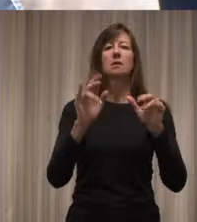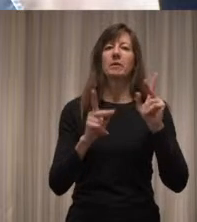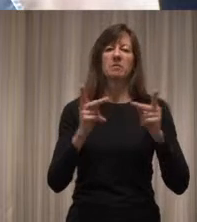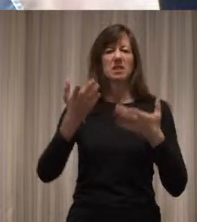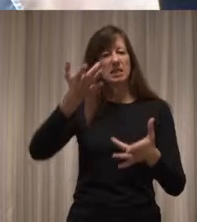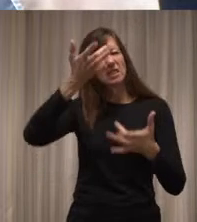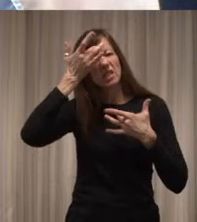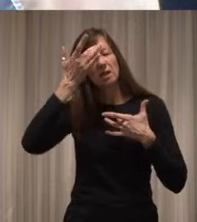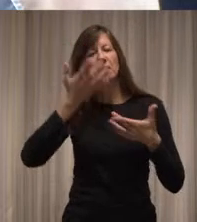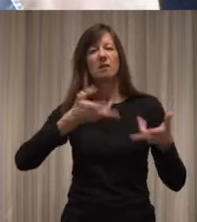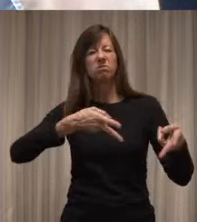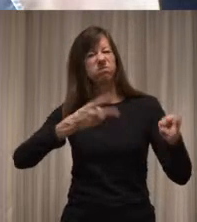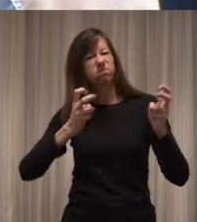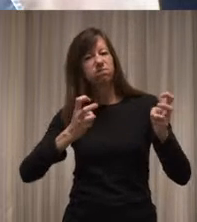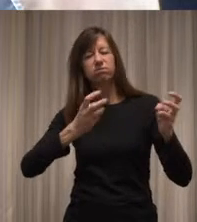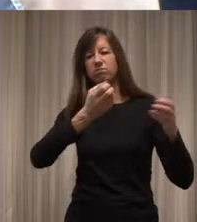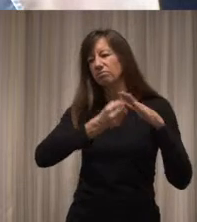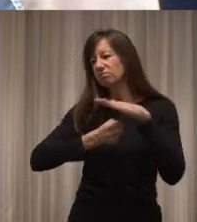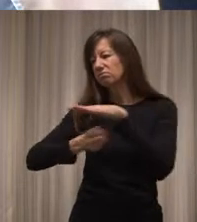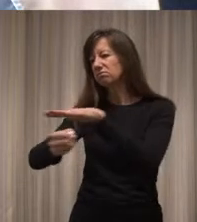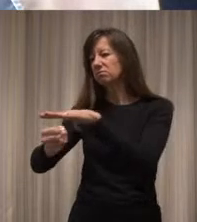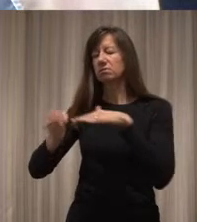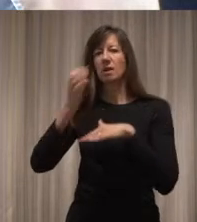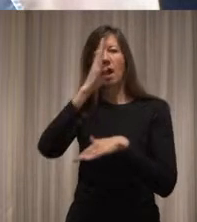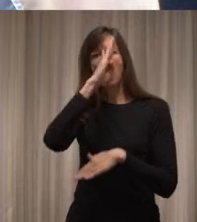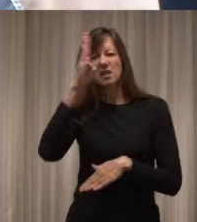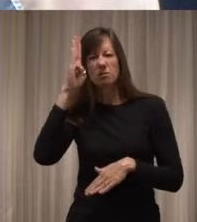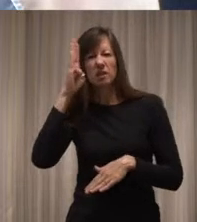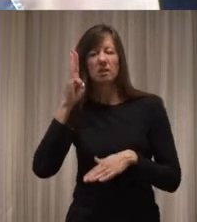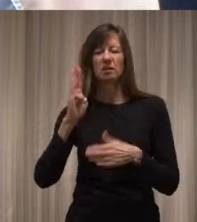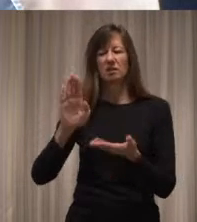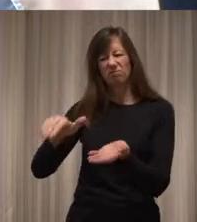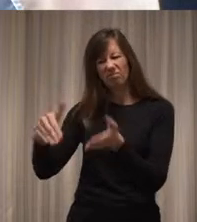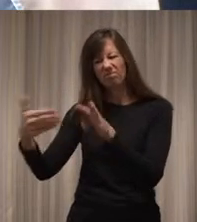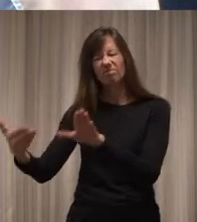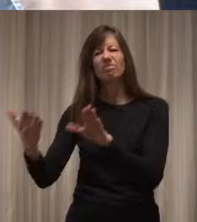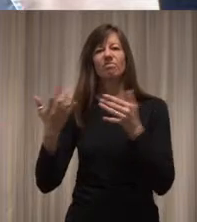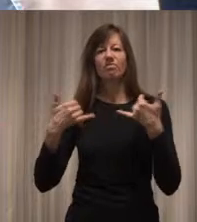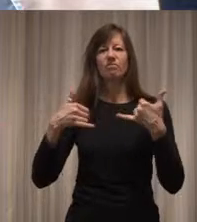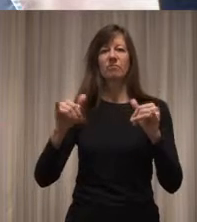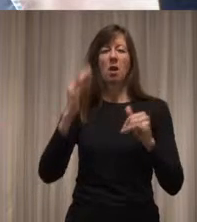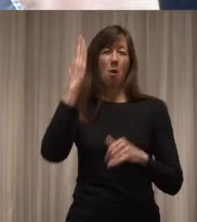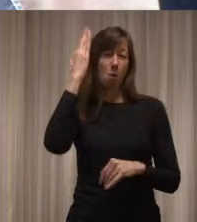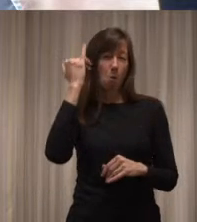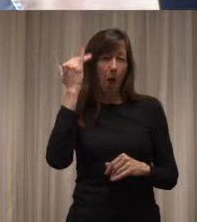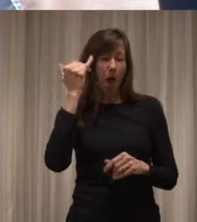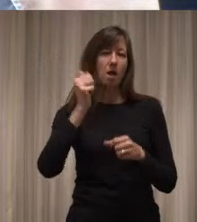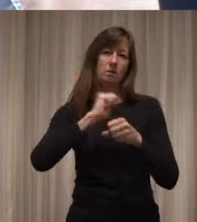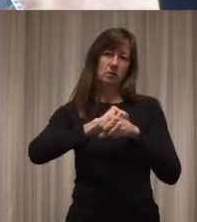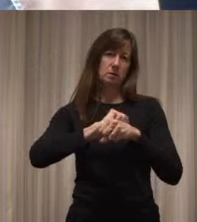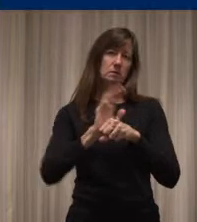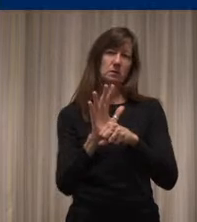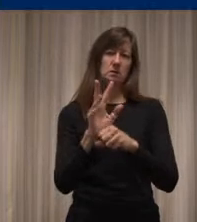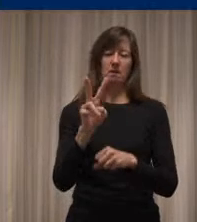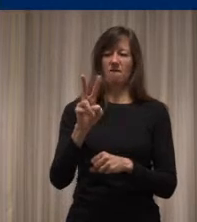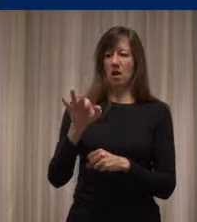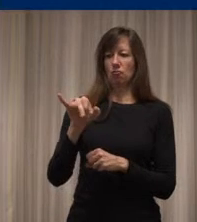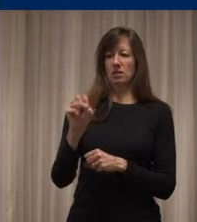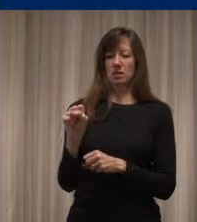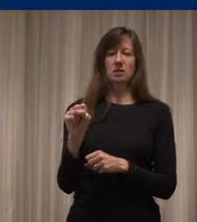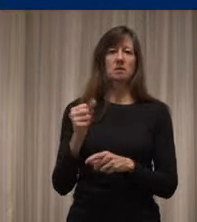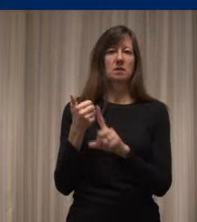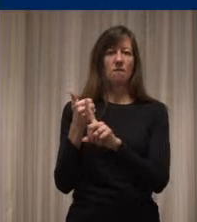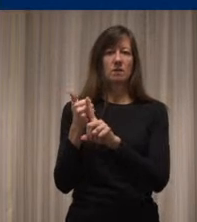unfortunately succumbing and passing away from the virus. Looking at our total numbers cumulatively, we